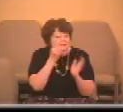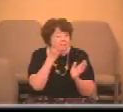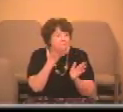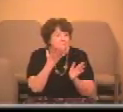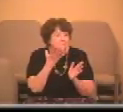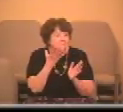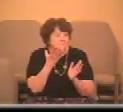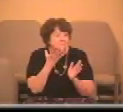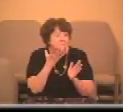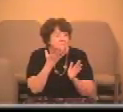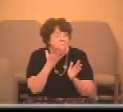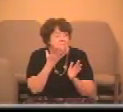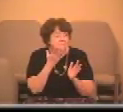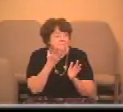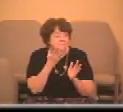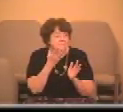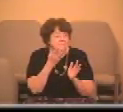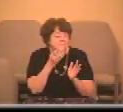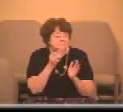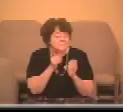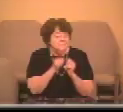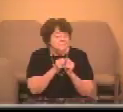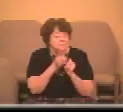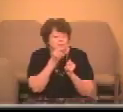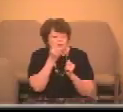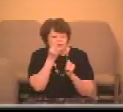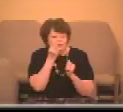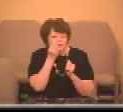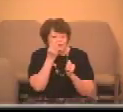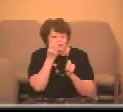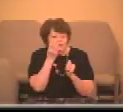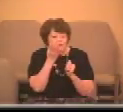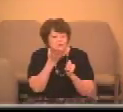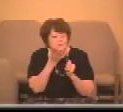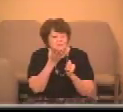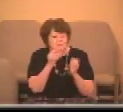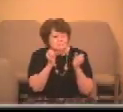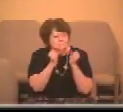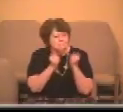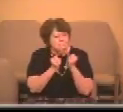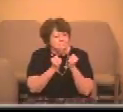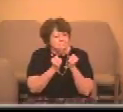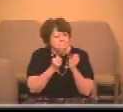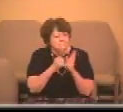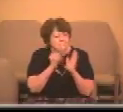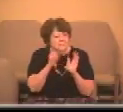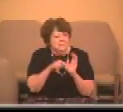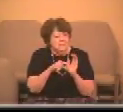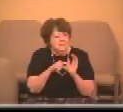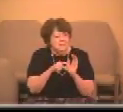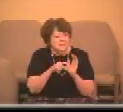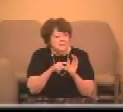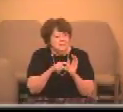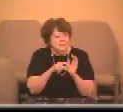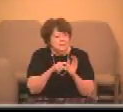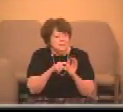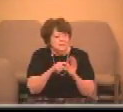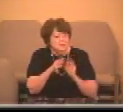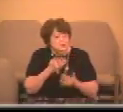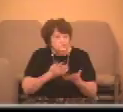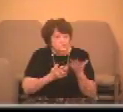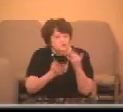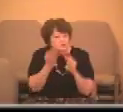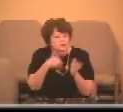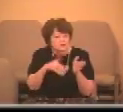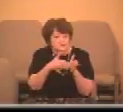Is it lukewarm? Is it cold and needs to be restarted again? Because, friends,